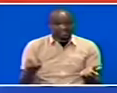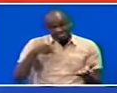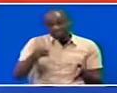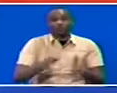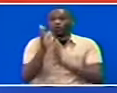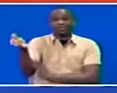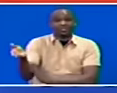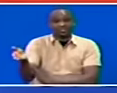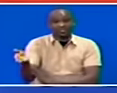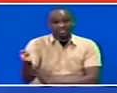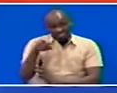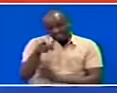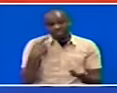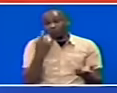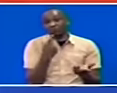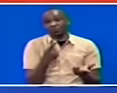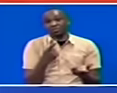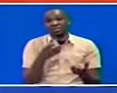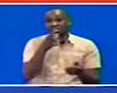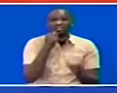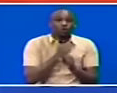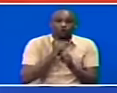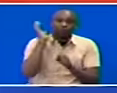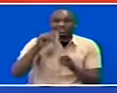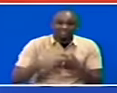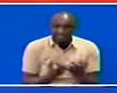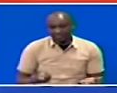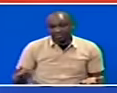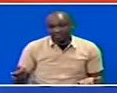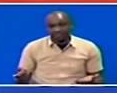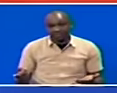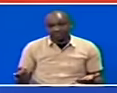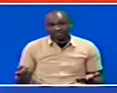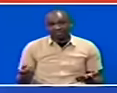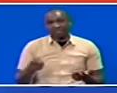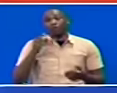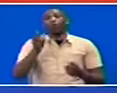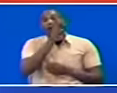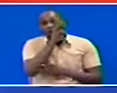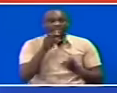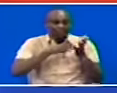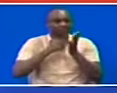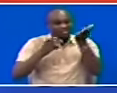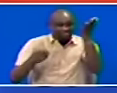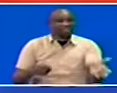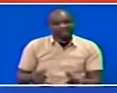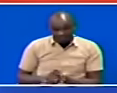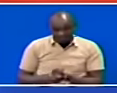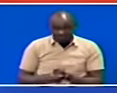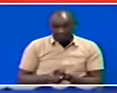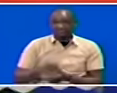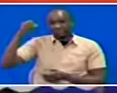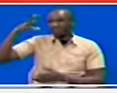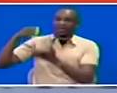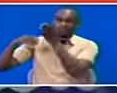hii kandarasi ndio huyo kazi itaanza. Maji mradi maji ndio hii. Sima